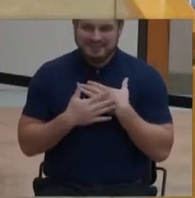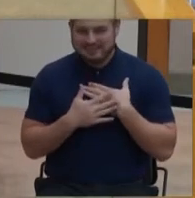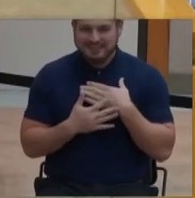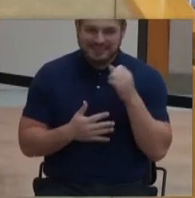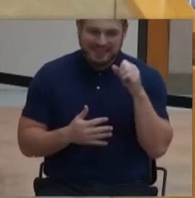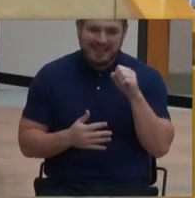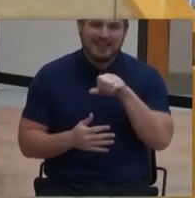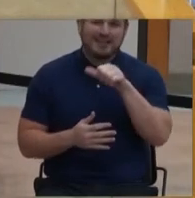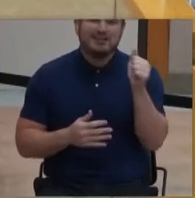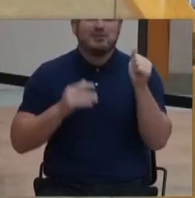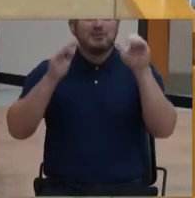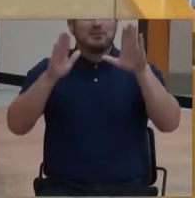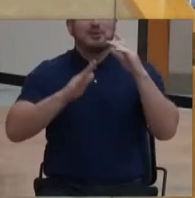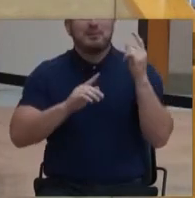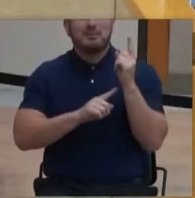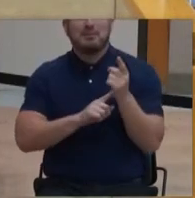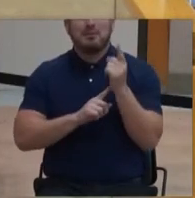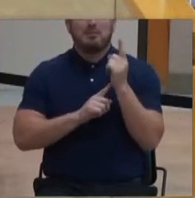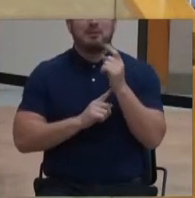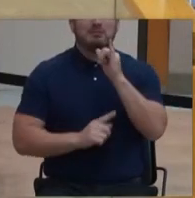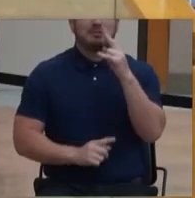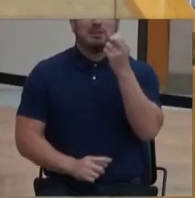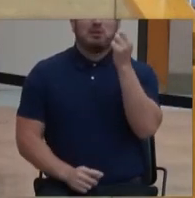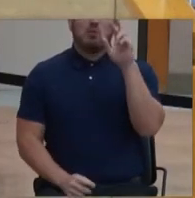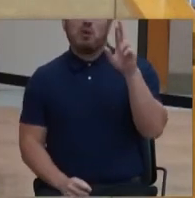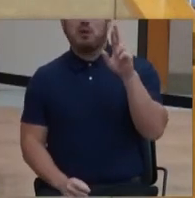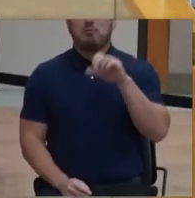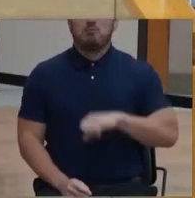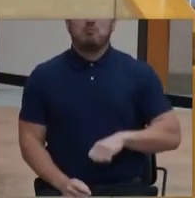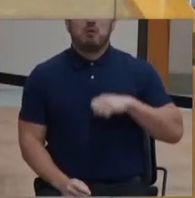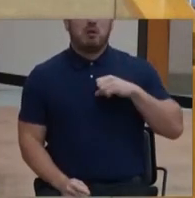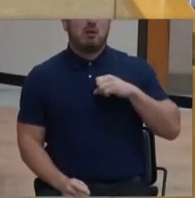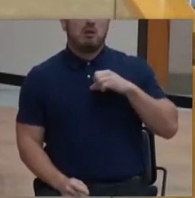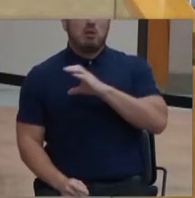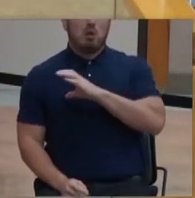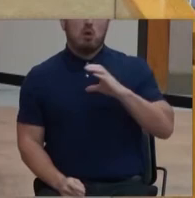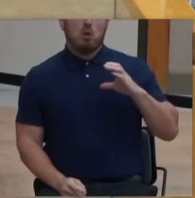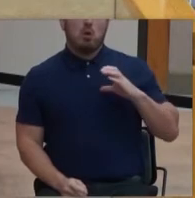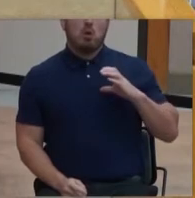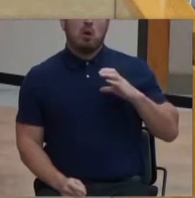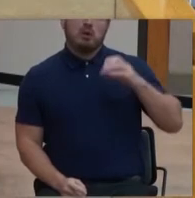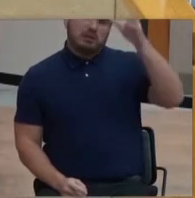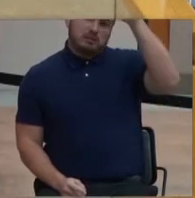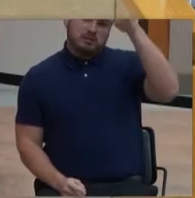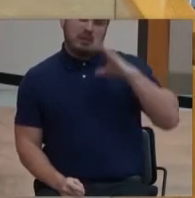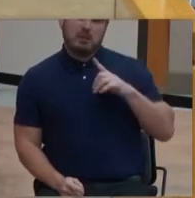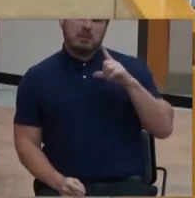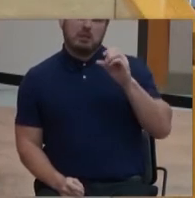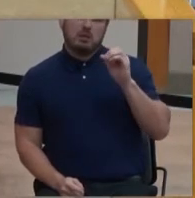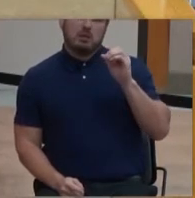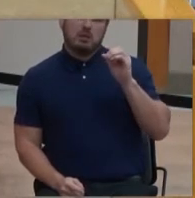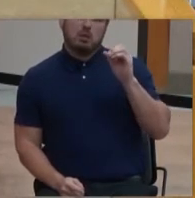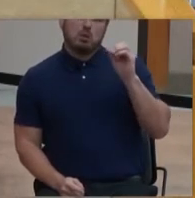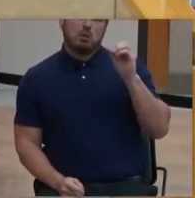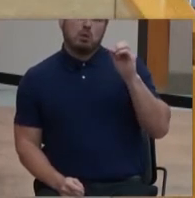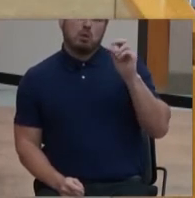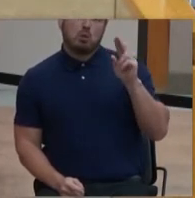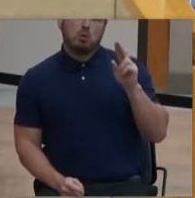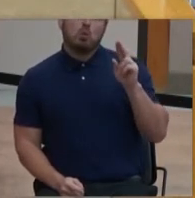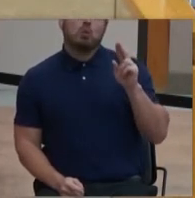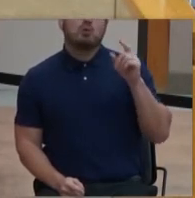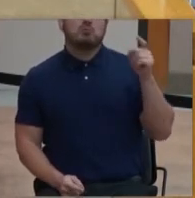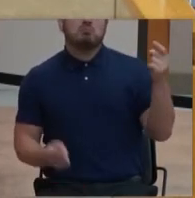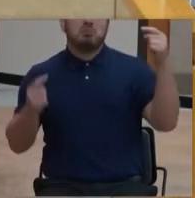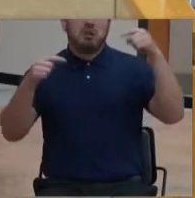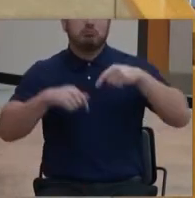Another great moment of Jaguar pride came when we had Congressman Luke Correa speak to our students about his Young Congressional Leaders Program